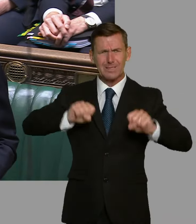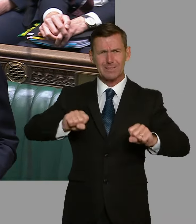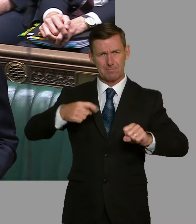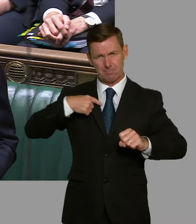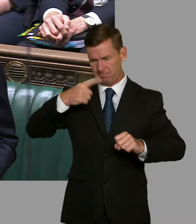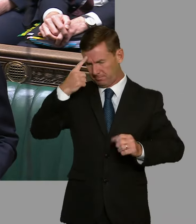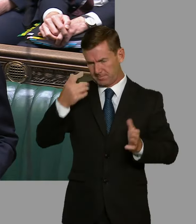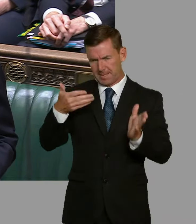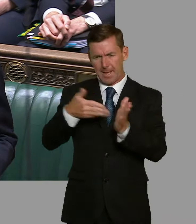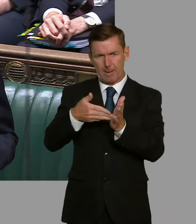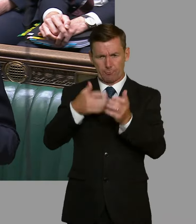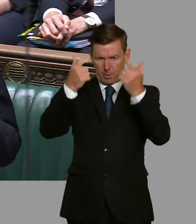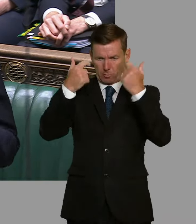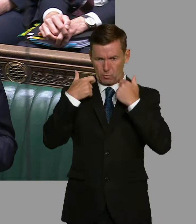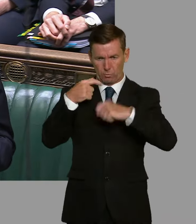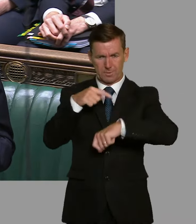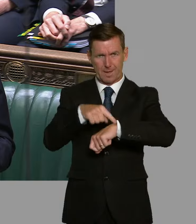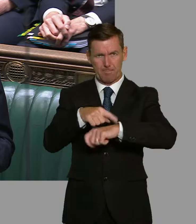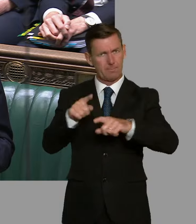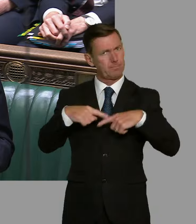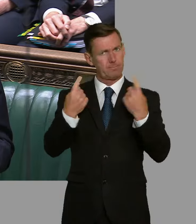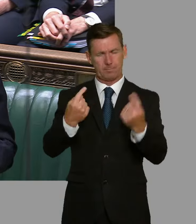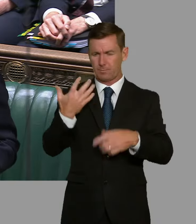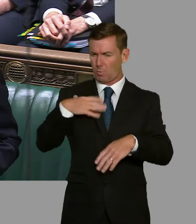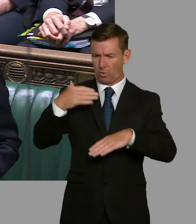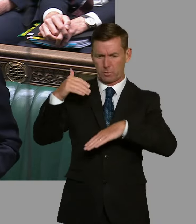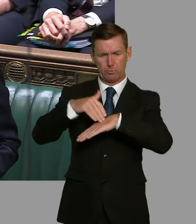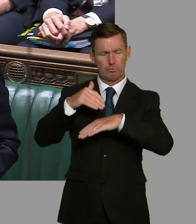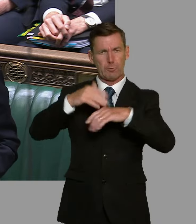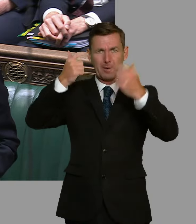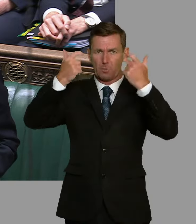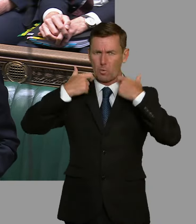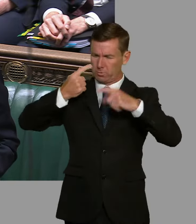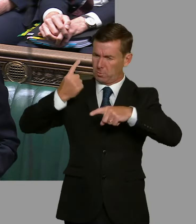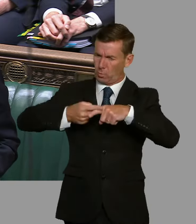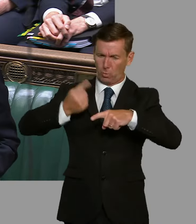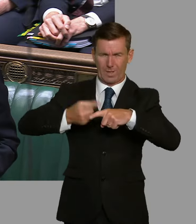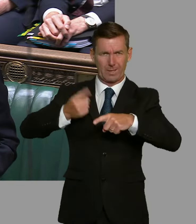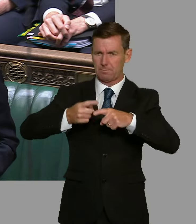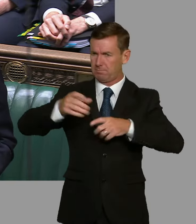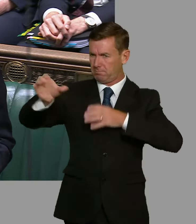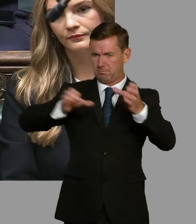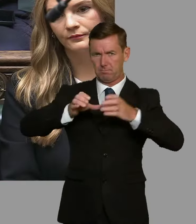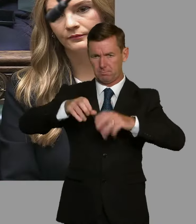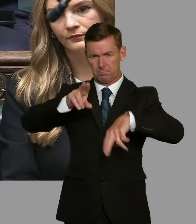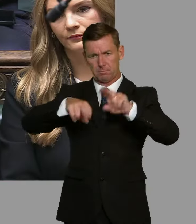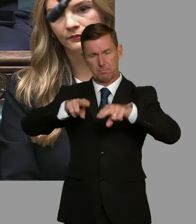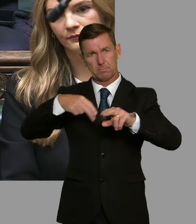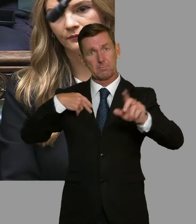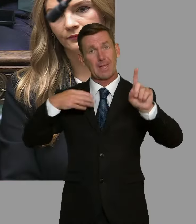of these cases and have as a mission to halve violence against women and girls. She talks